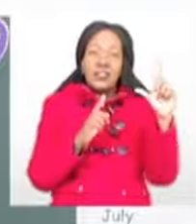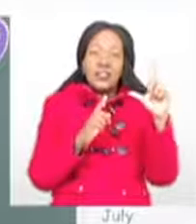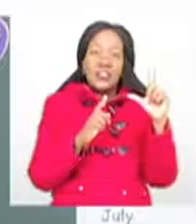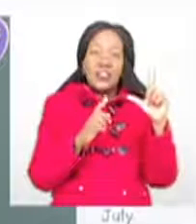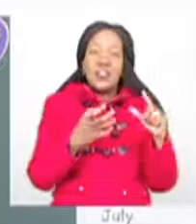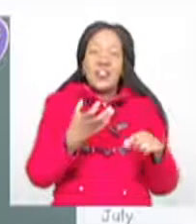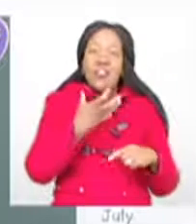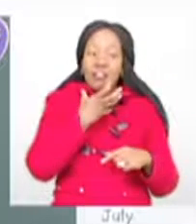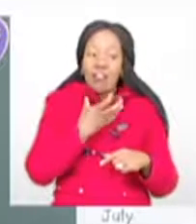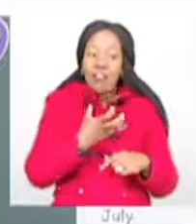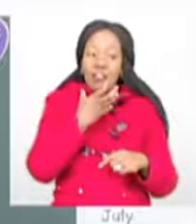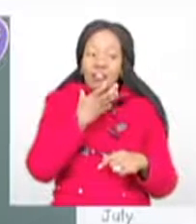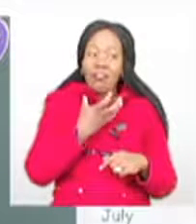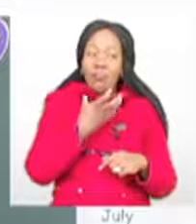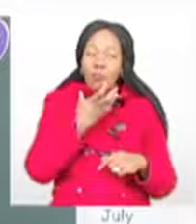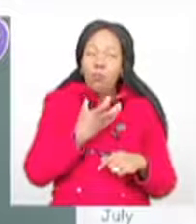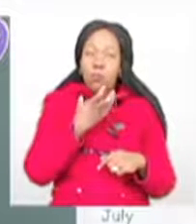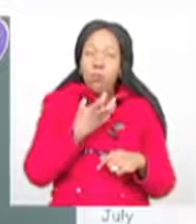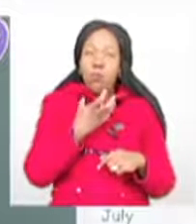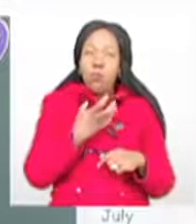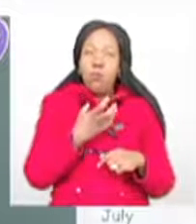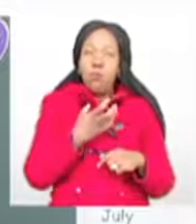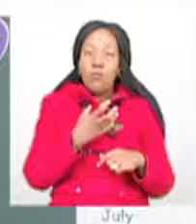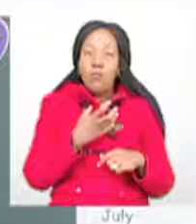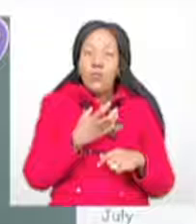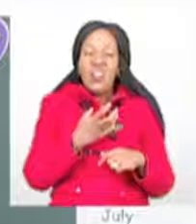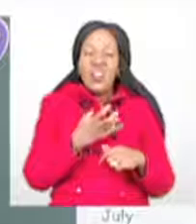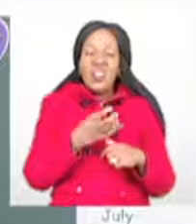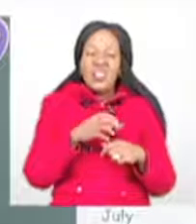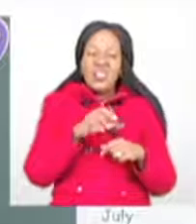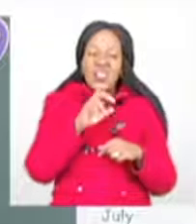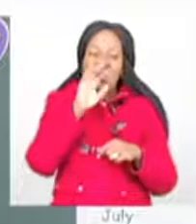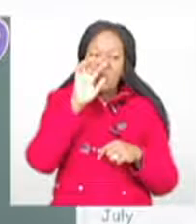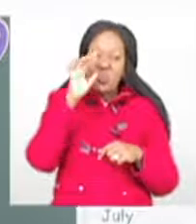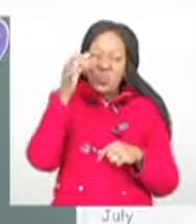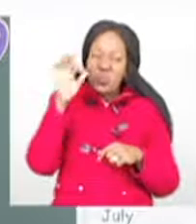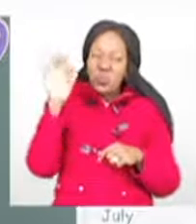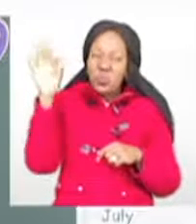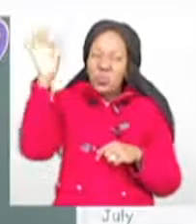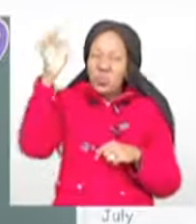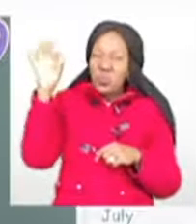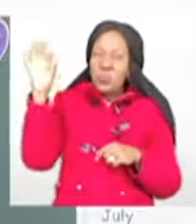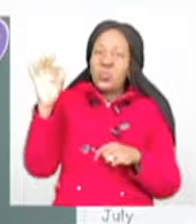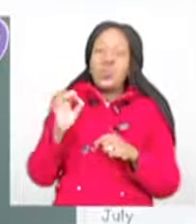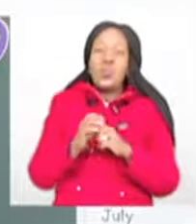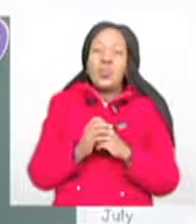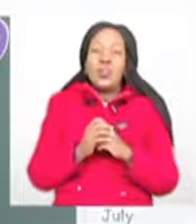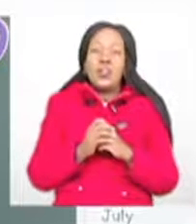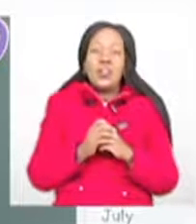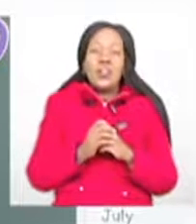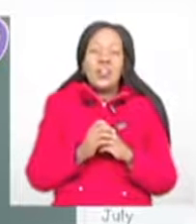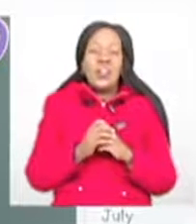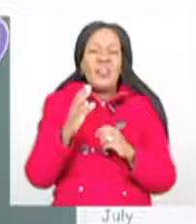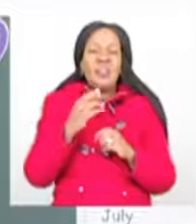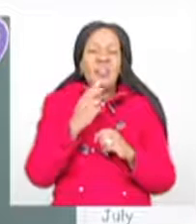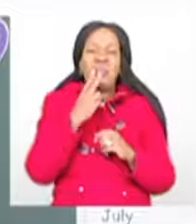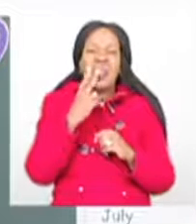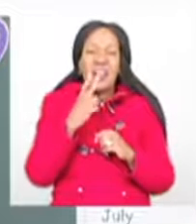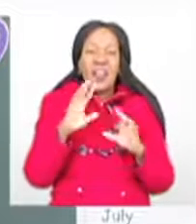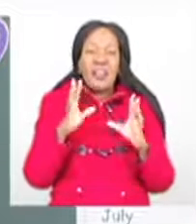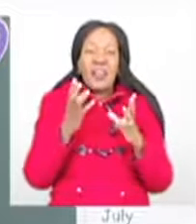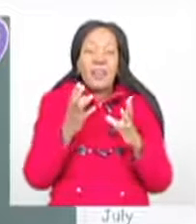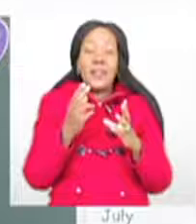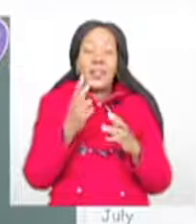a frog and there is a fly. Are you able to identify